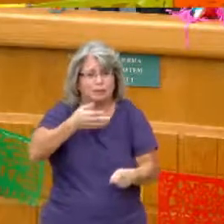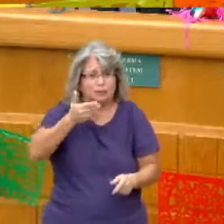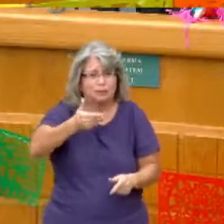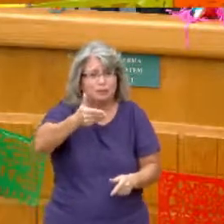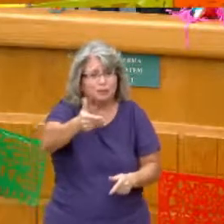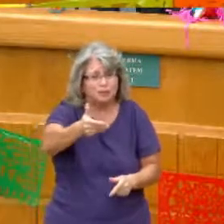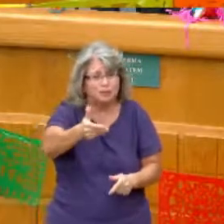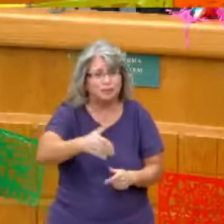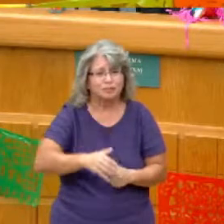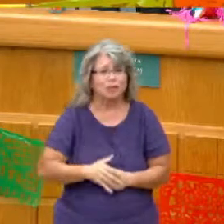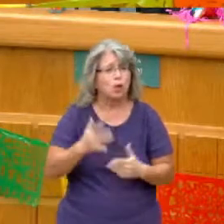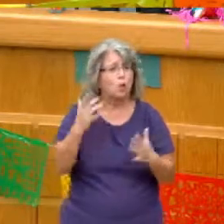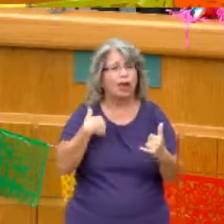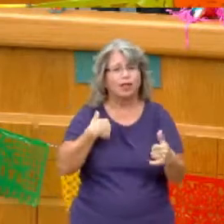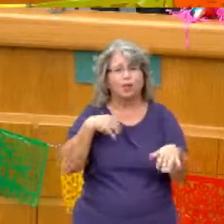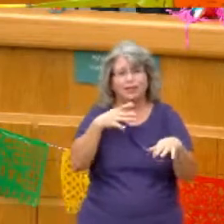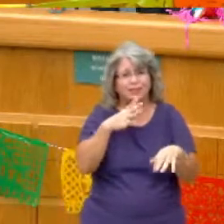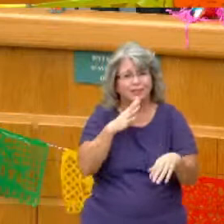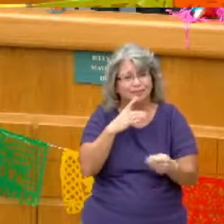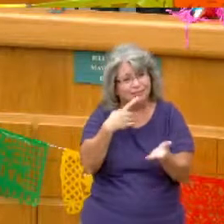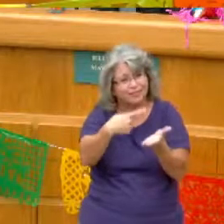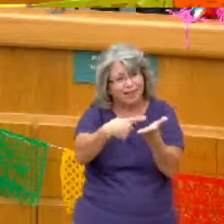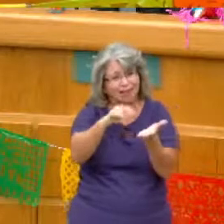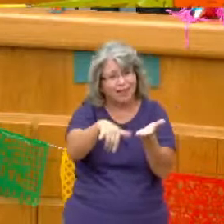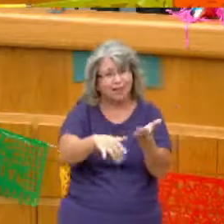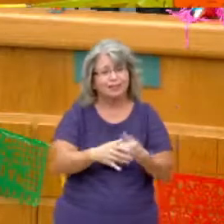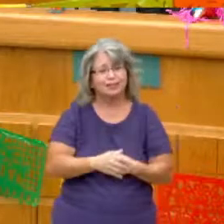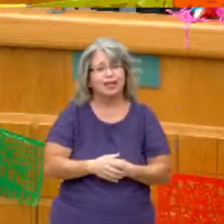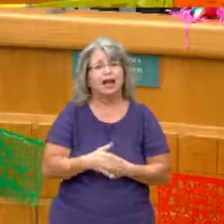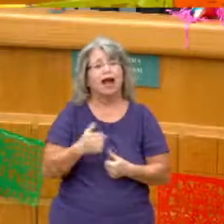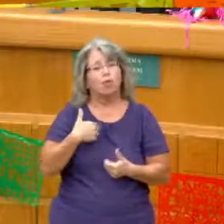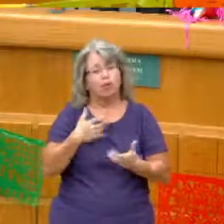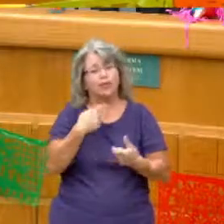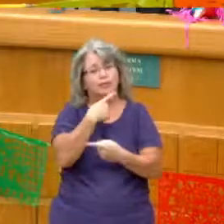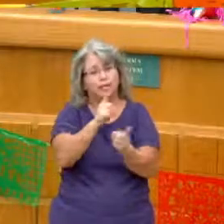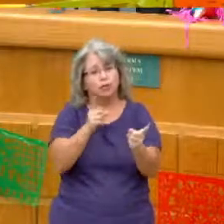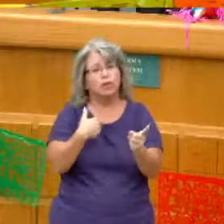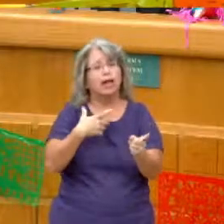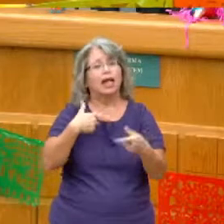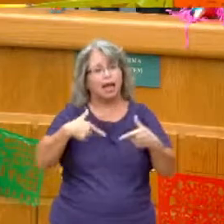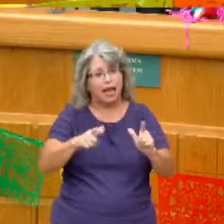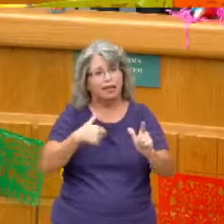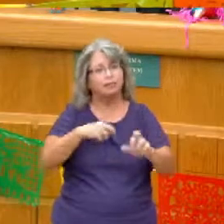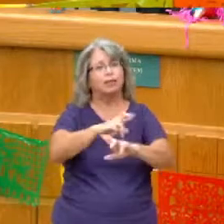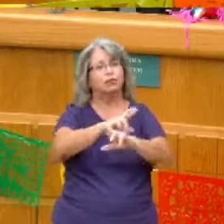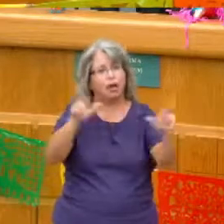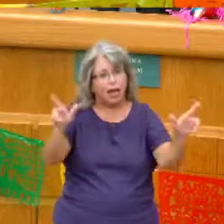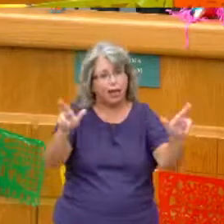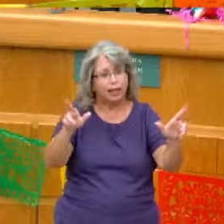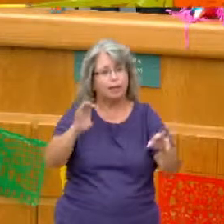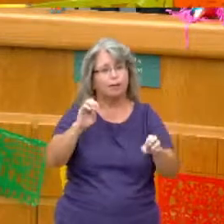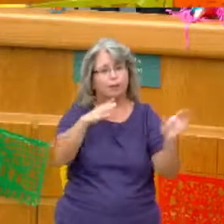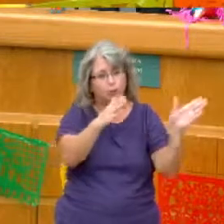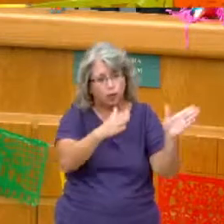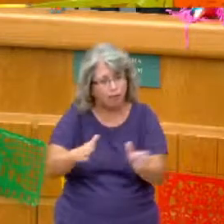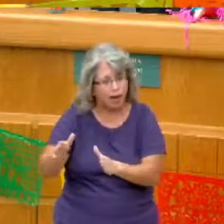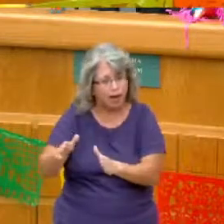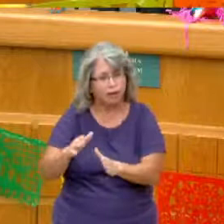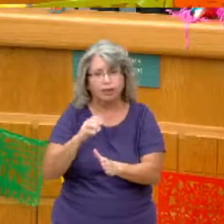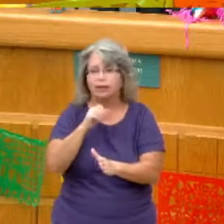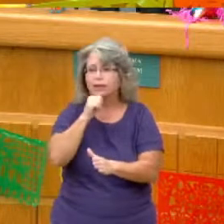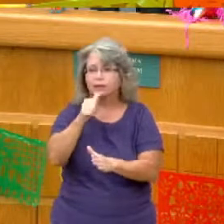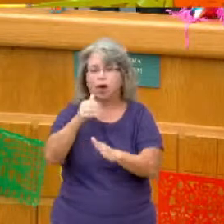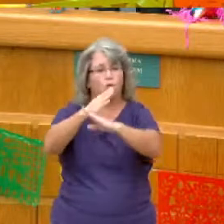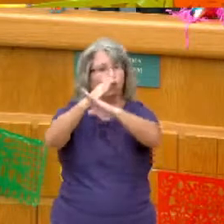want to say, let's be ready. Let's prepare, and let's not let our guard down. Our goal is to bring the next